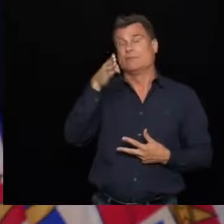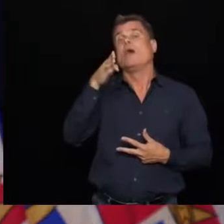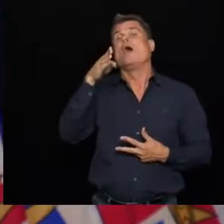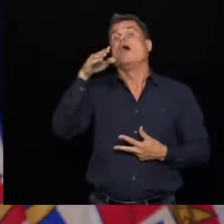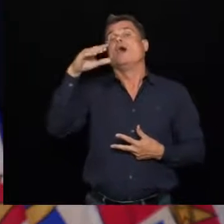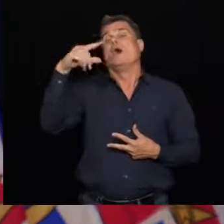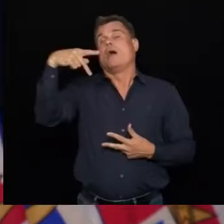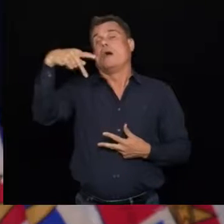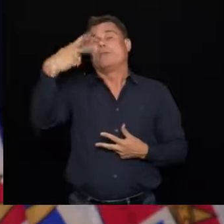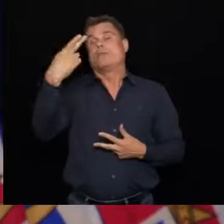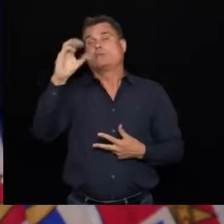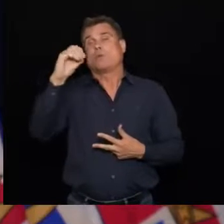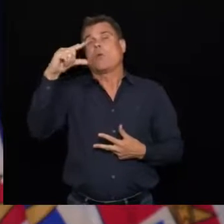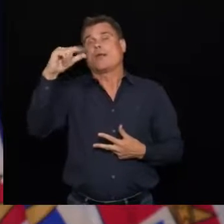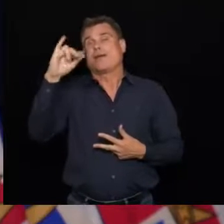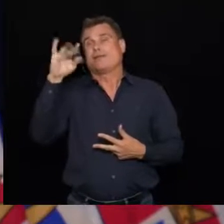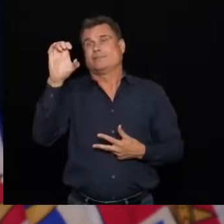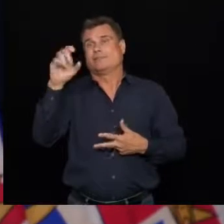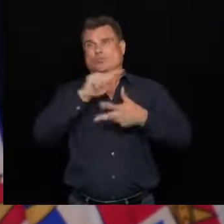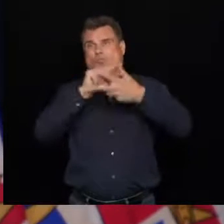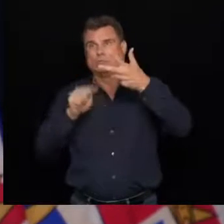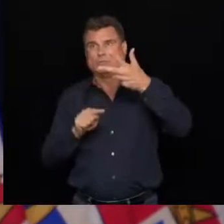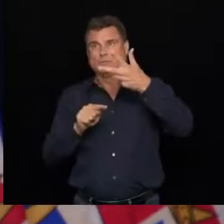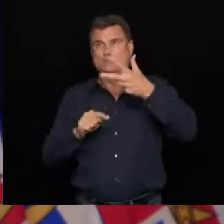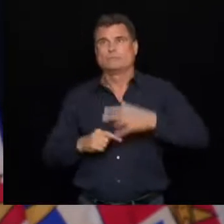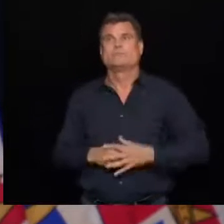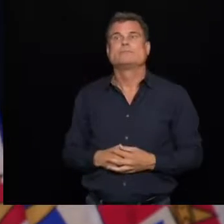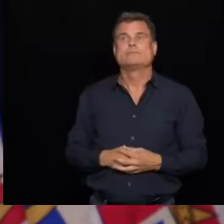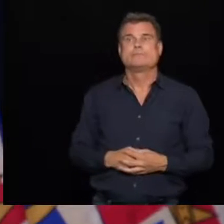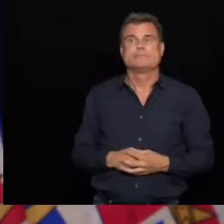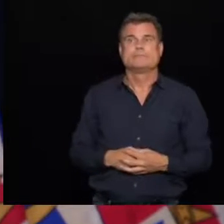gov.bc.ca/COVID-19. Last question comes from Jane Side, North Shore News.